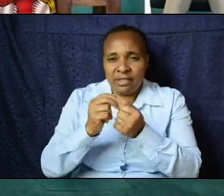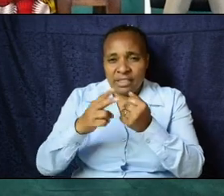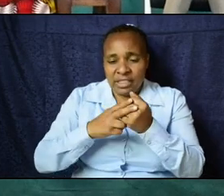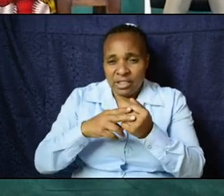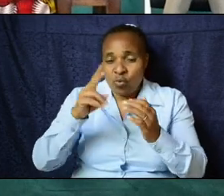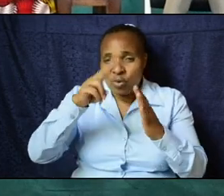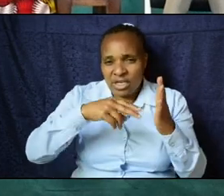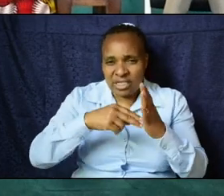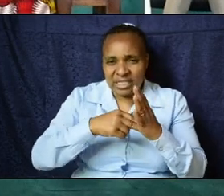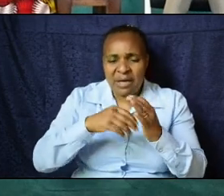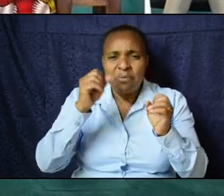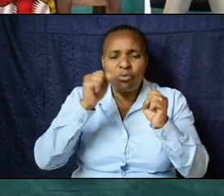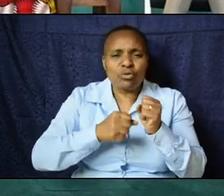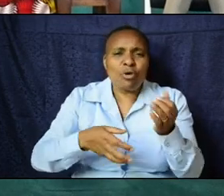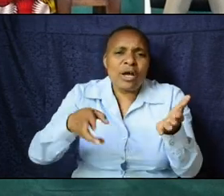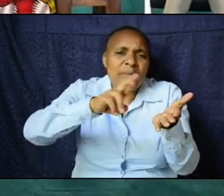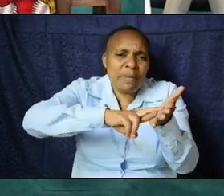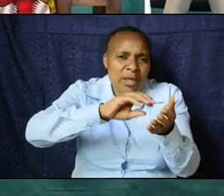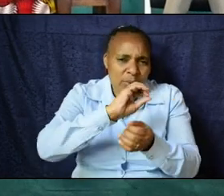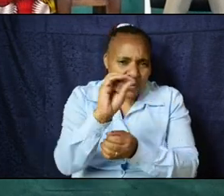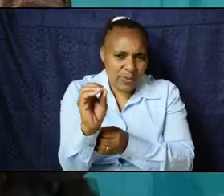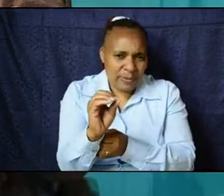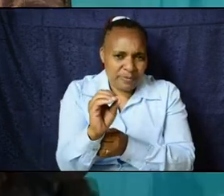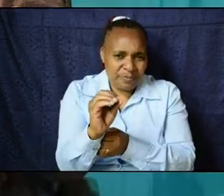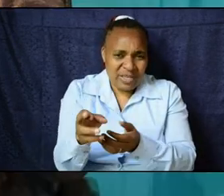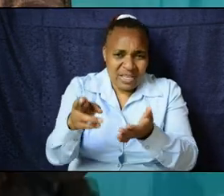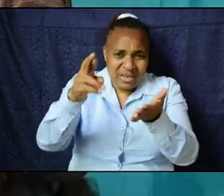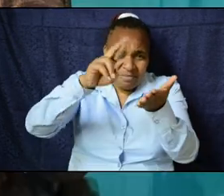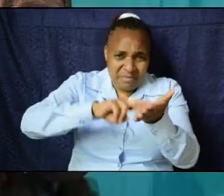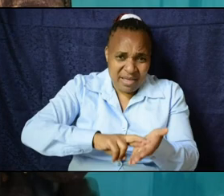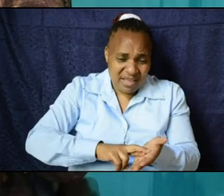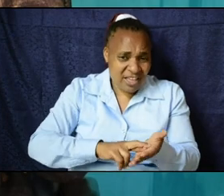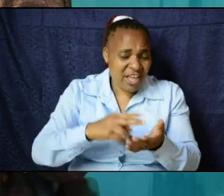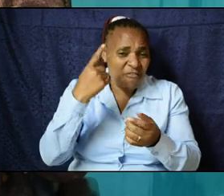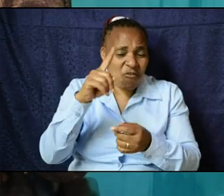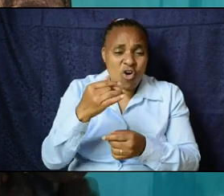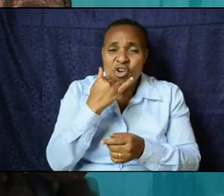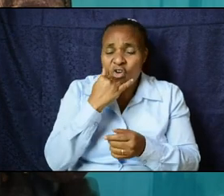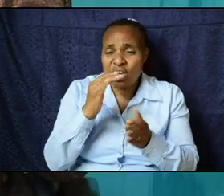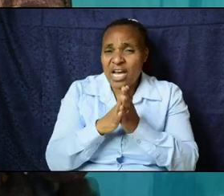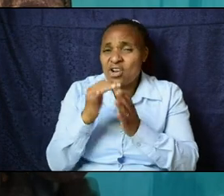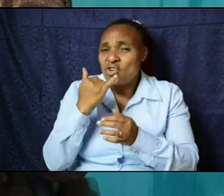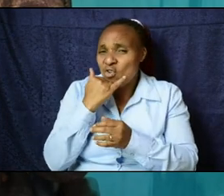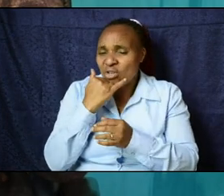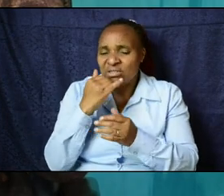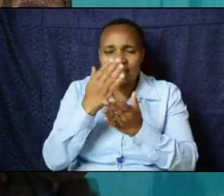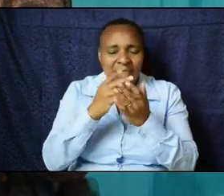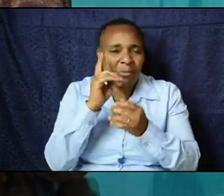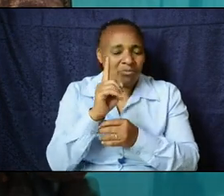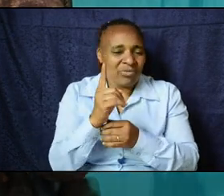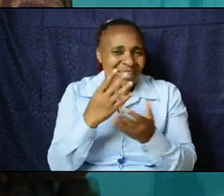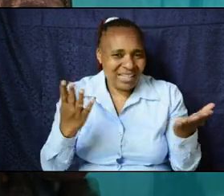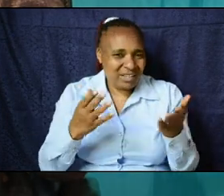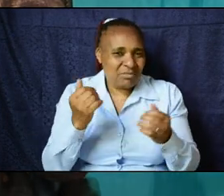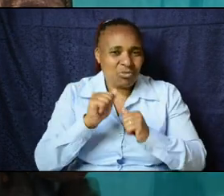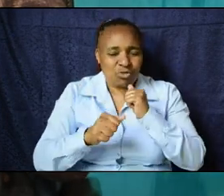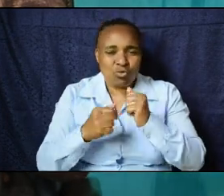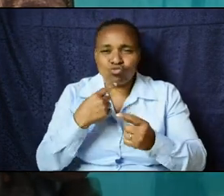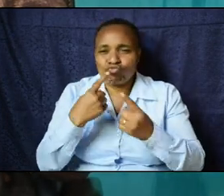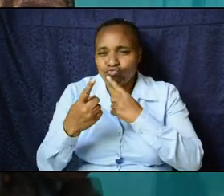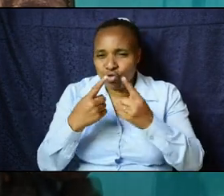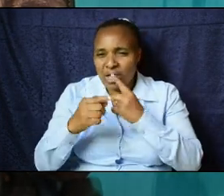it. Do not repay. So for me, repaying evil for evil is something that I'd like to really always talk